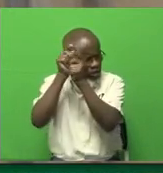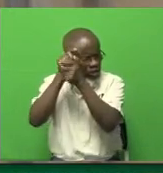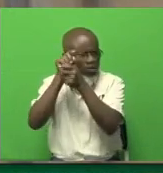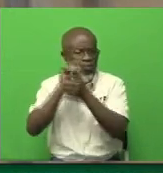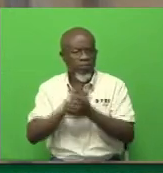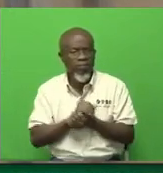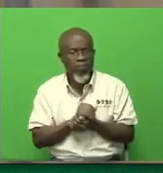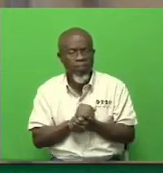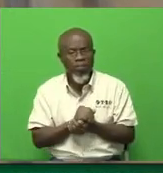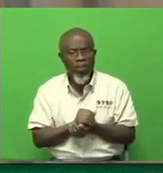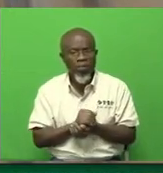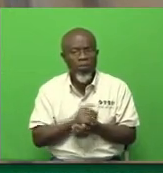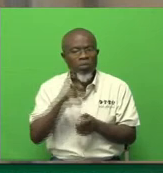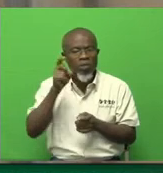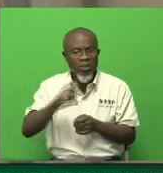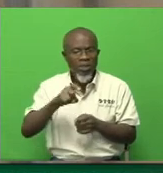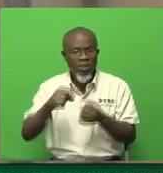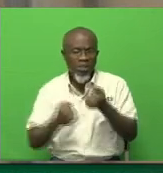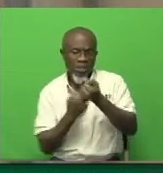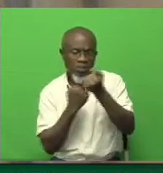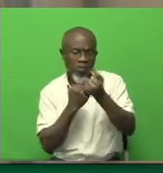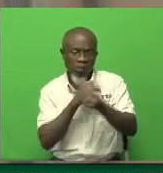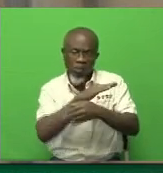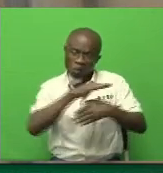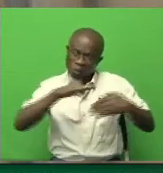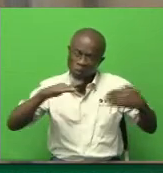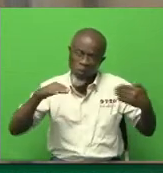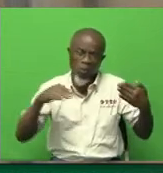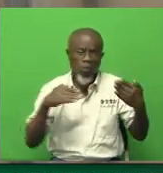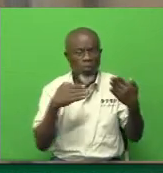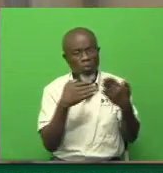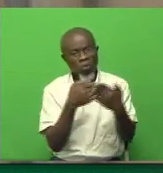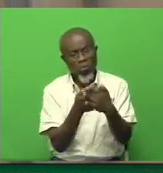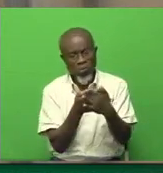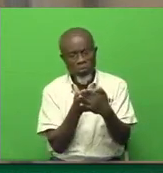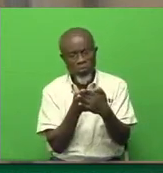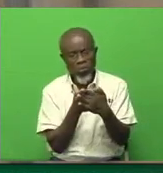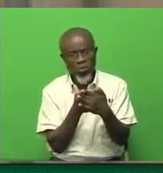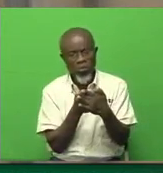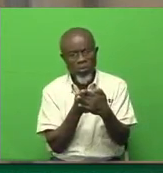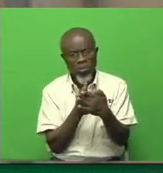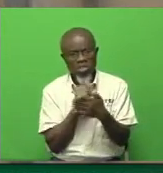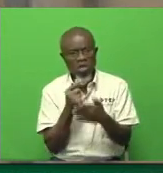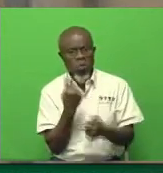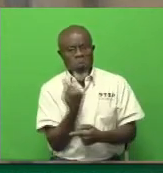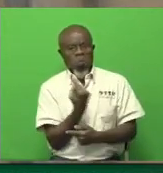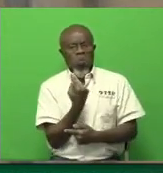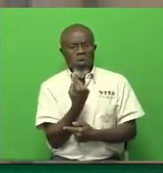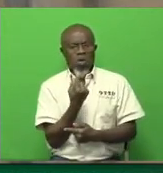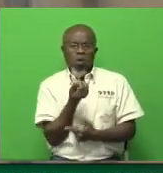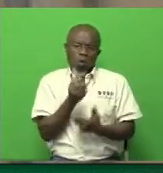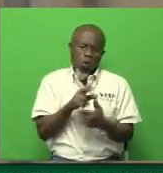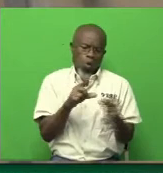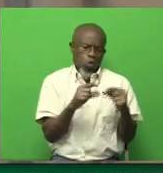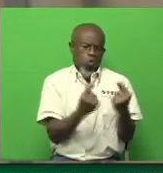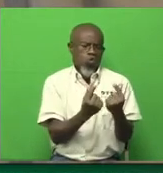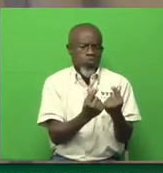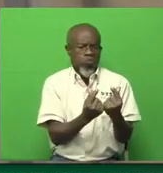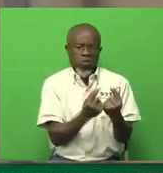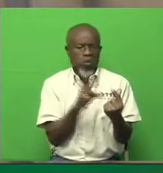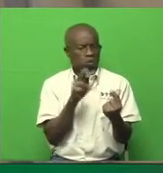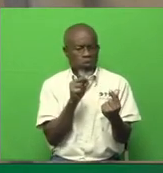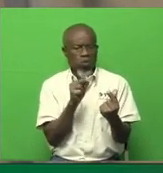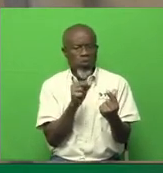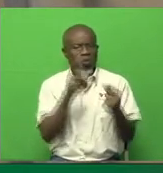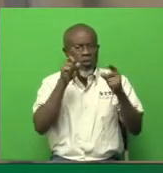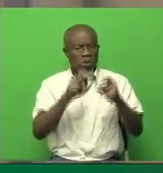the input of all stakeholders no one person or category of persons can affect the changes that are